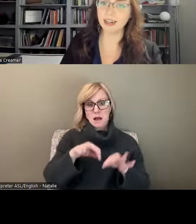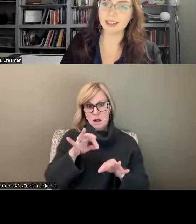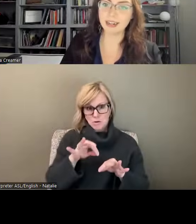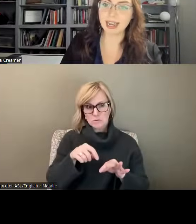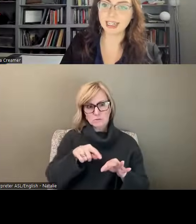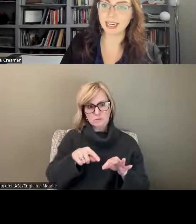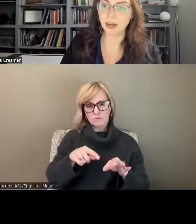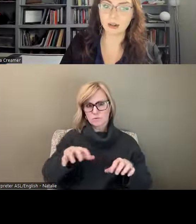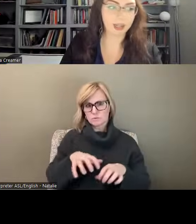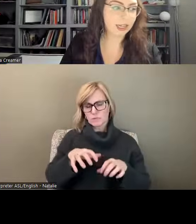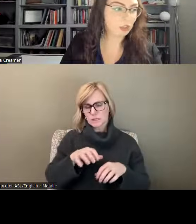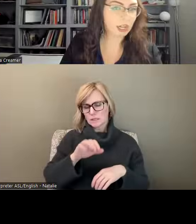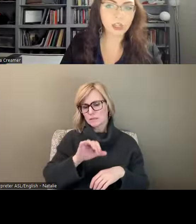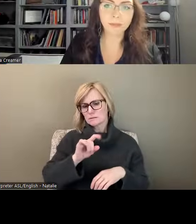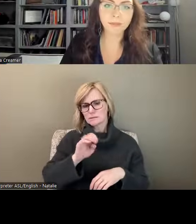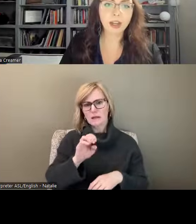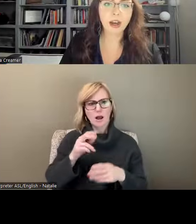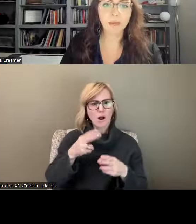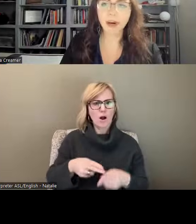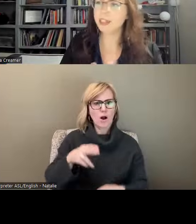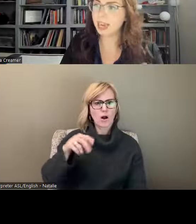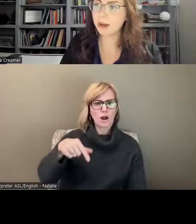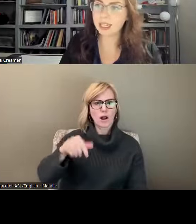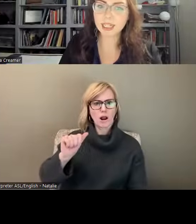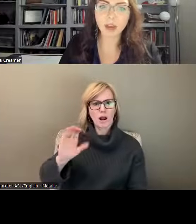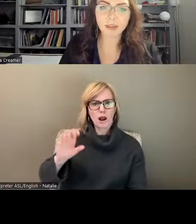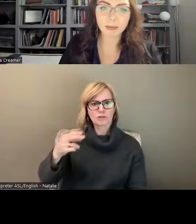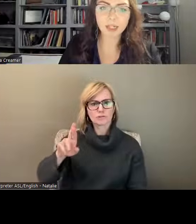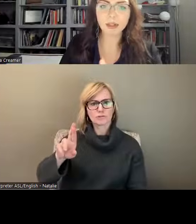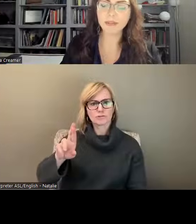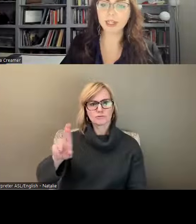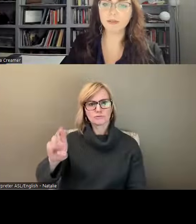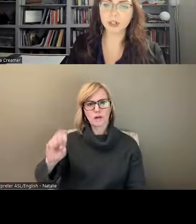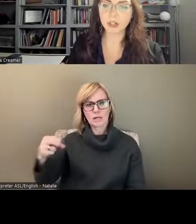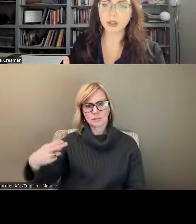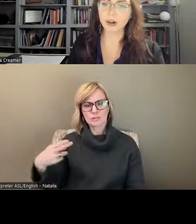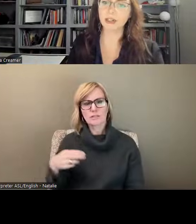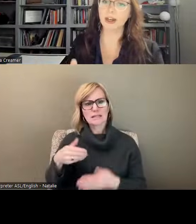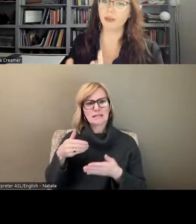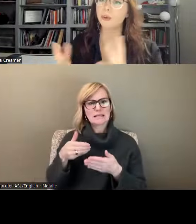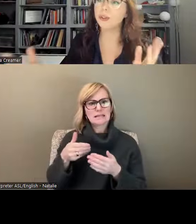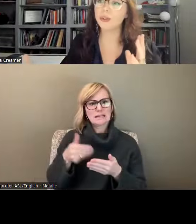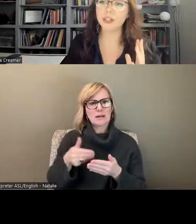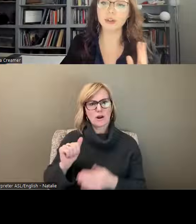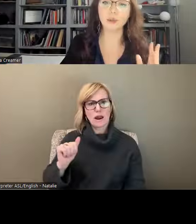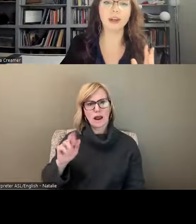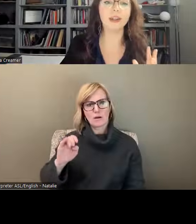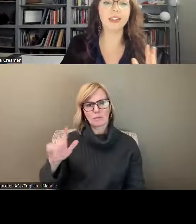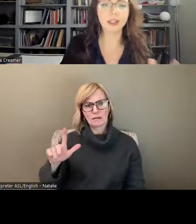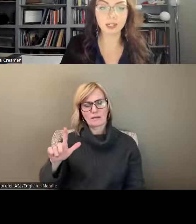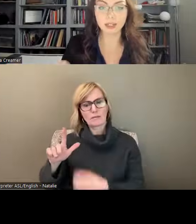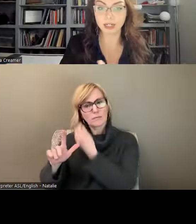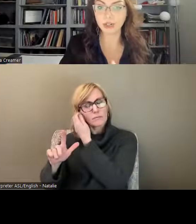being conducted at a site called Tigris, roughly 10 miles south of Erbil, give us our first archaeological clues into